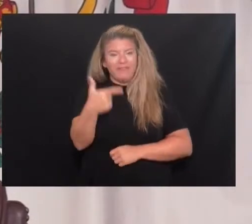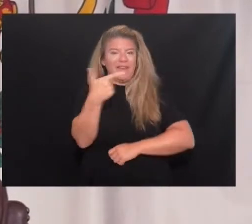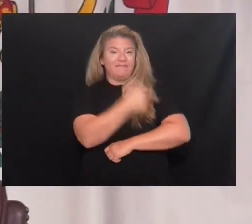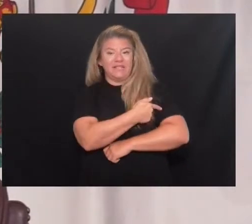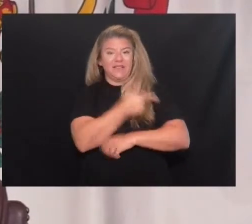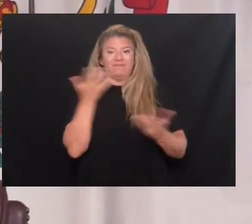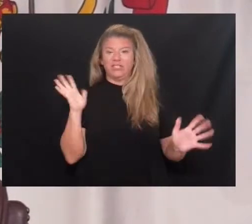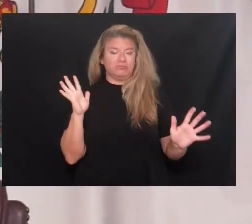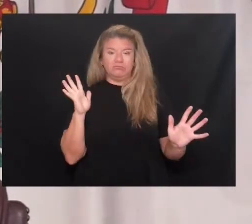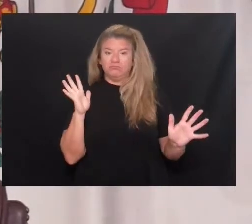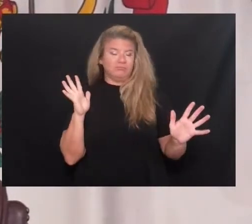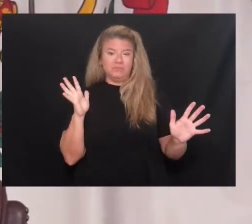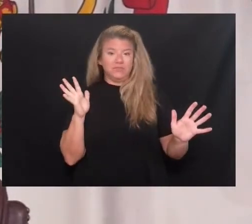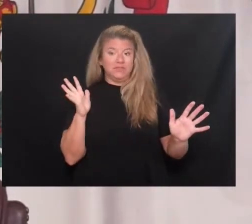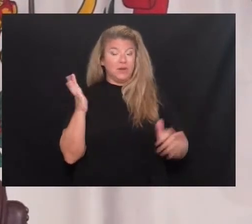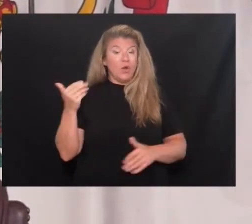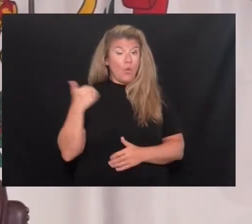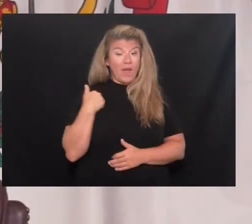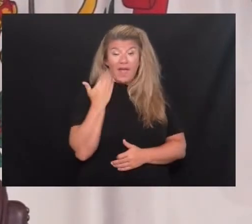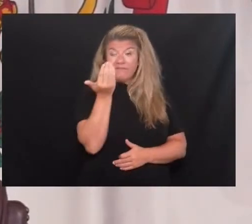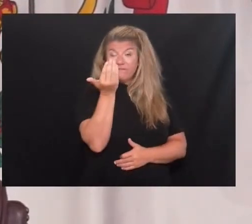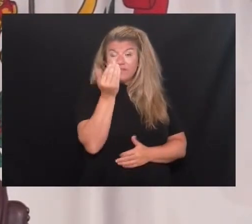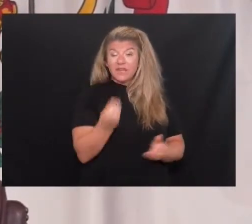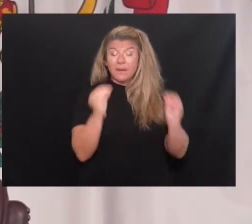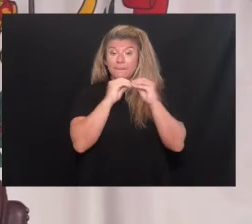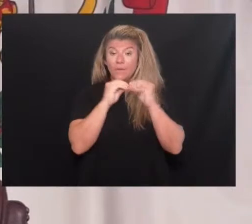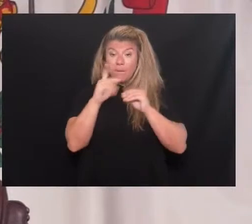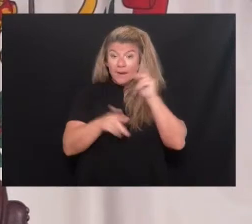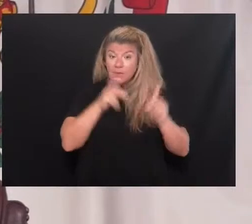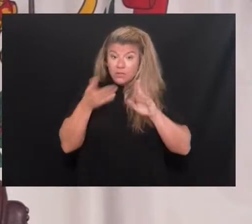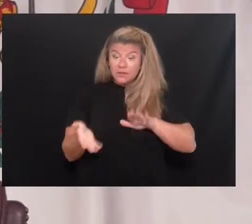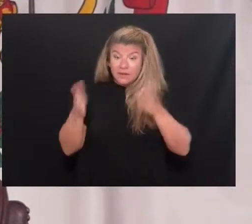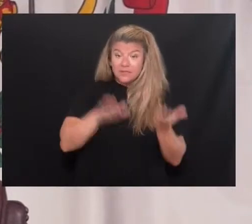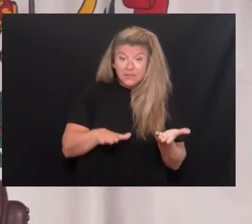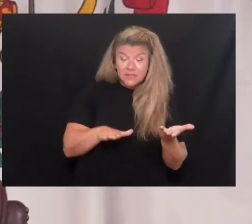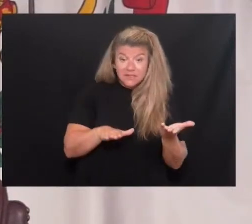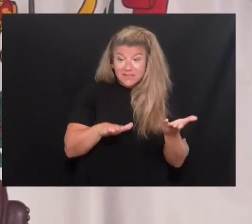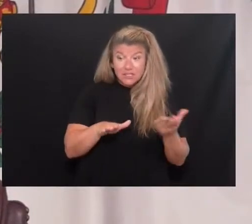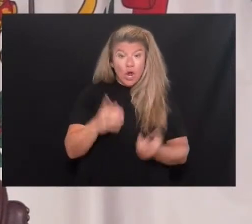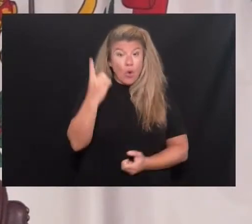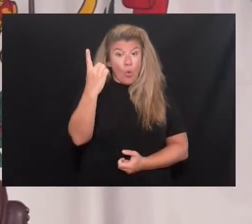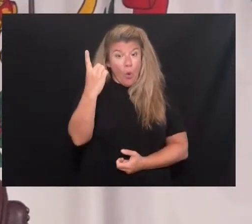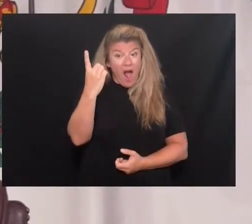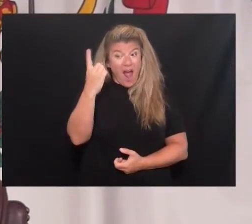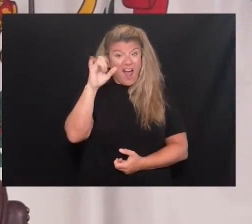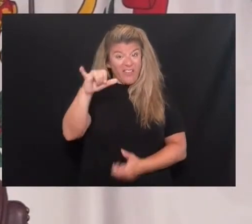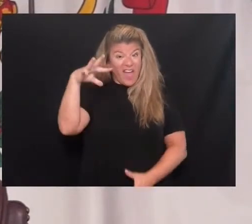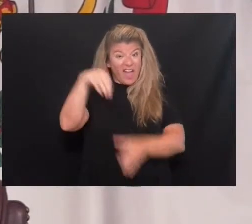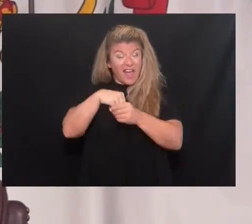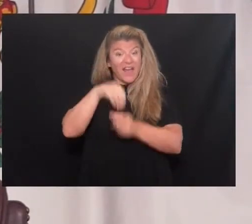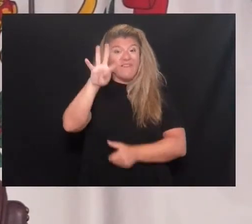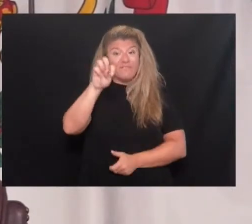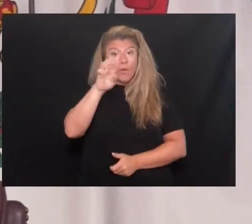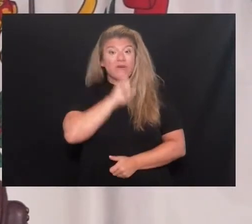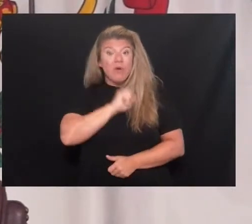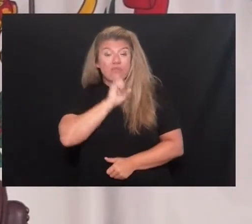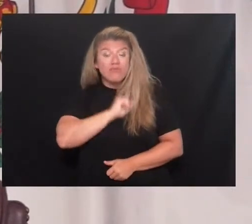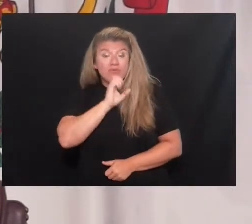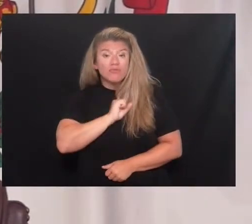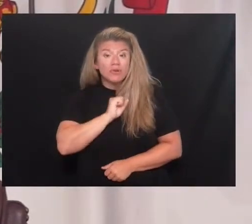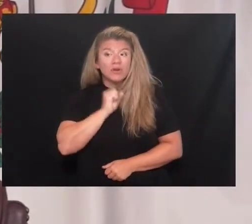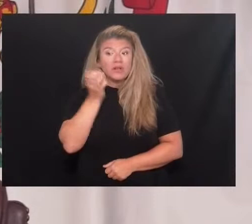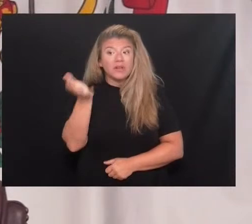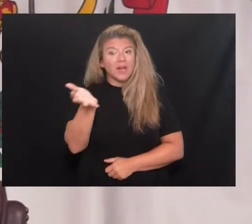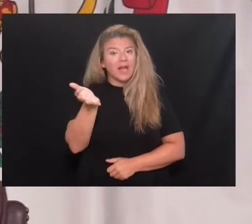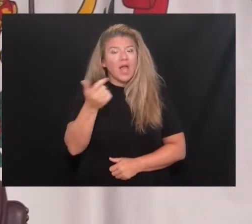there is to it. We've got 15 more people here that we've lost. One of them is a 40-year-old. And absolutely,